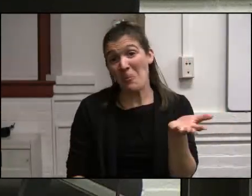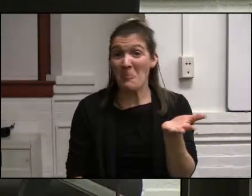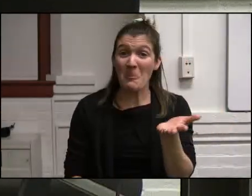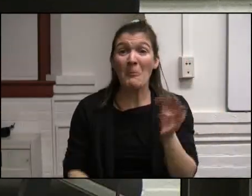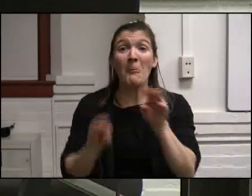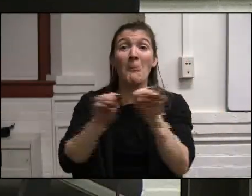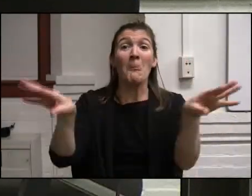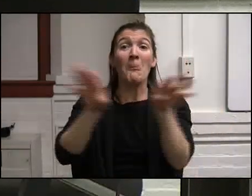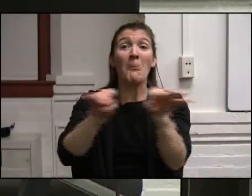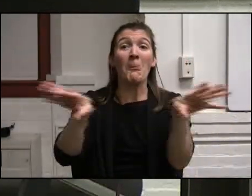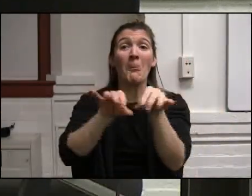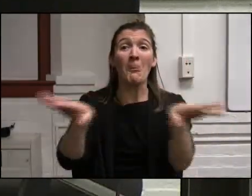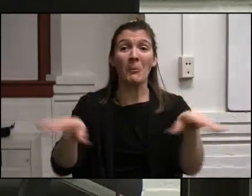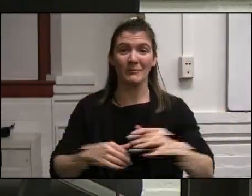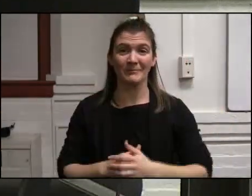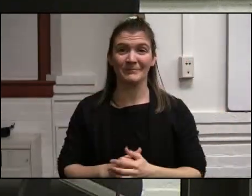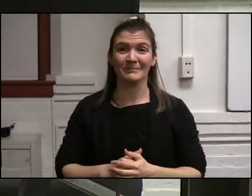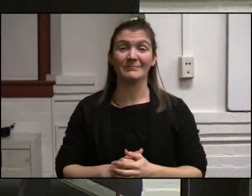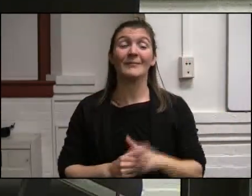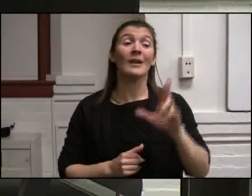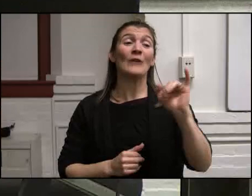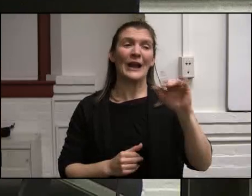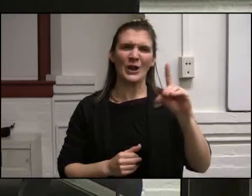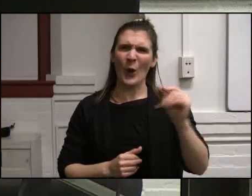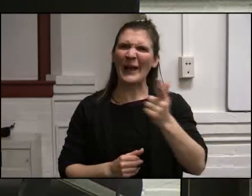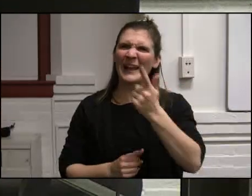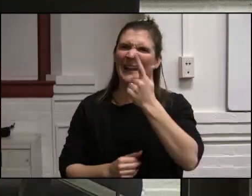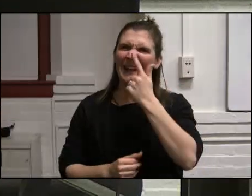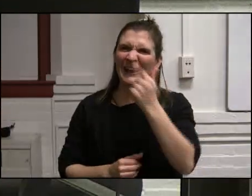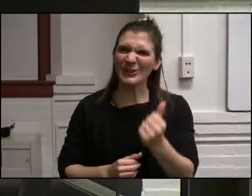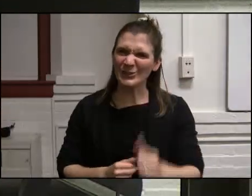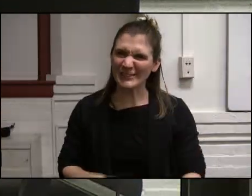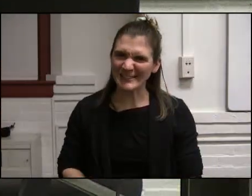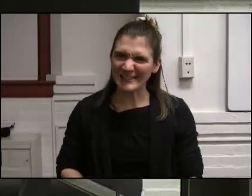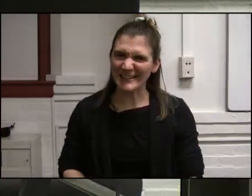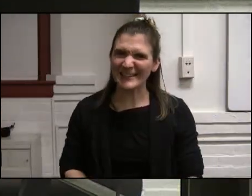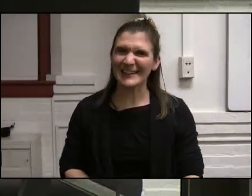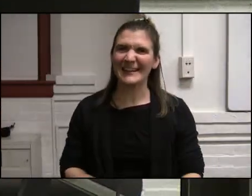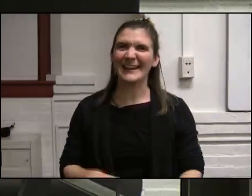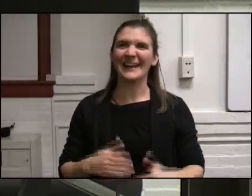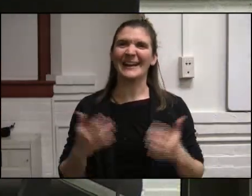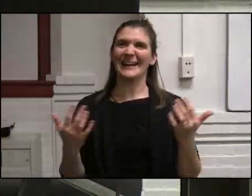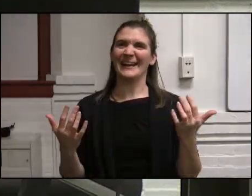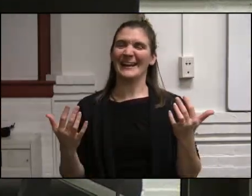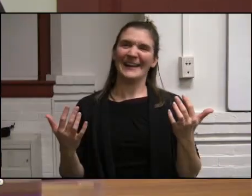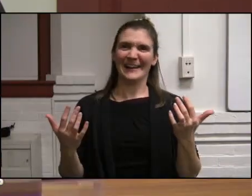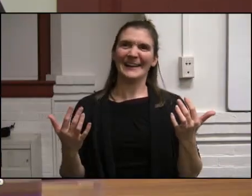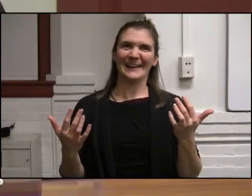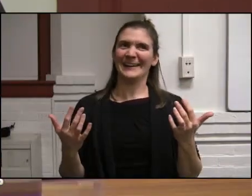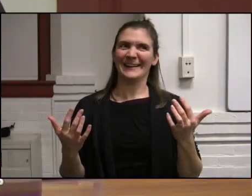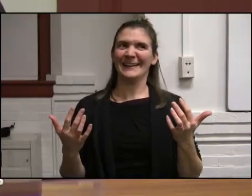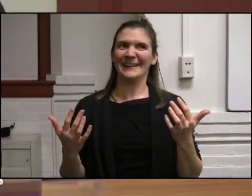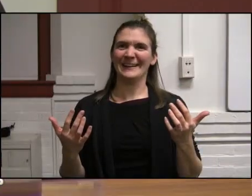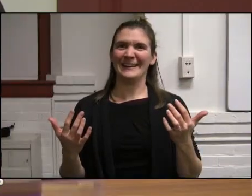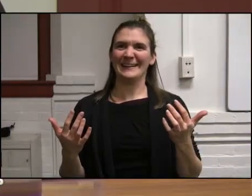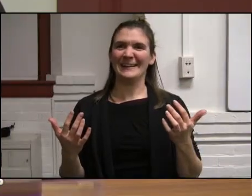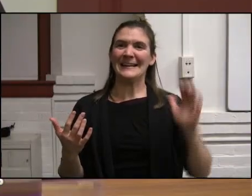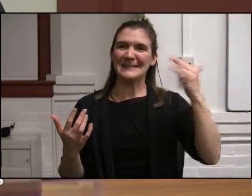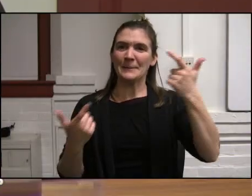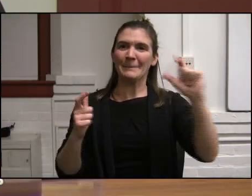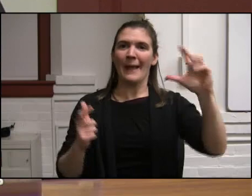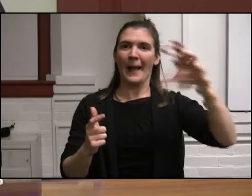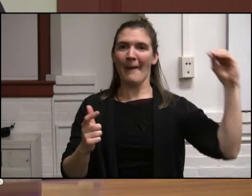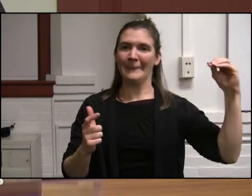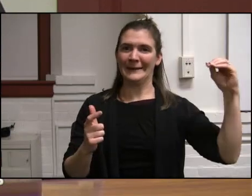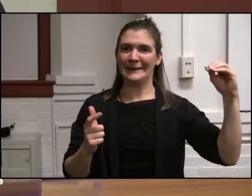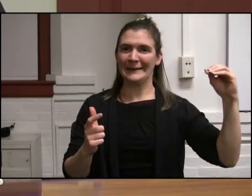radio stations, and actually radio is pretty interesting these days in that they're big